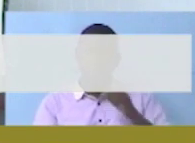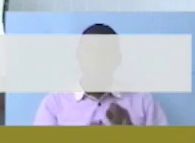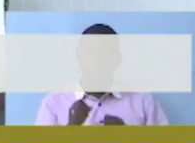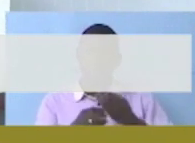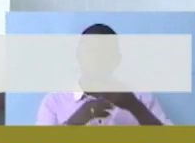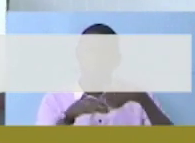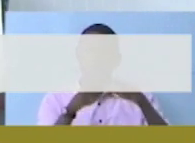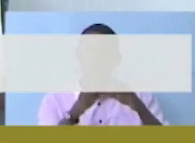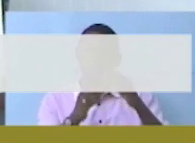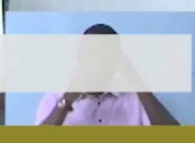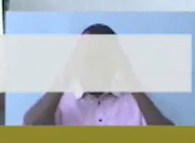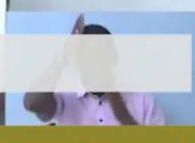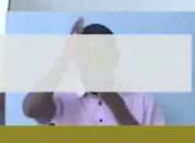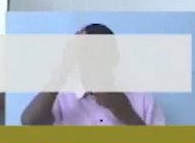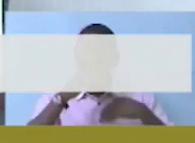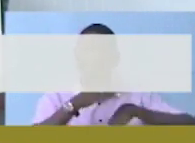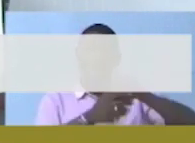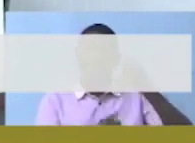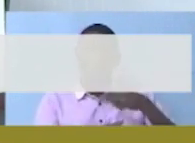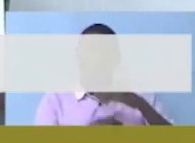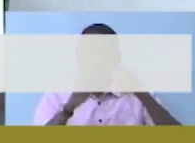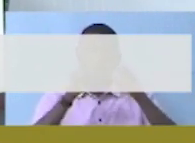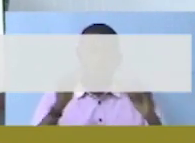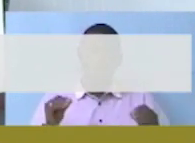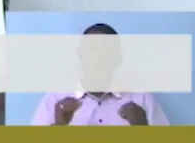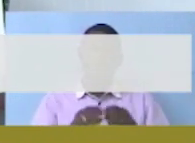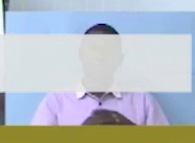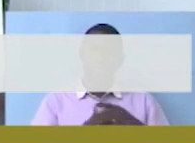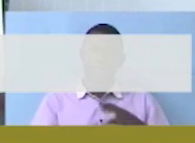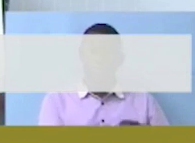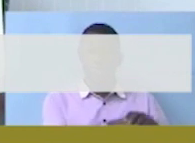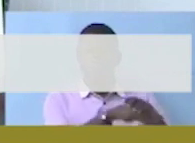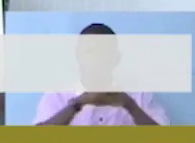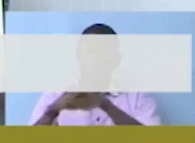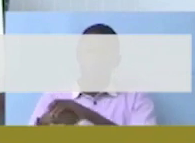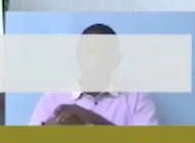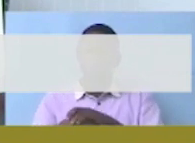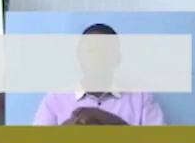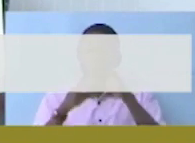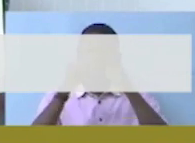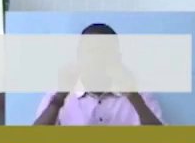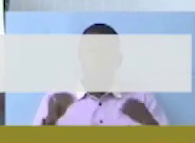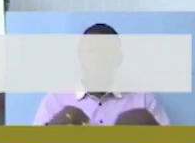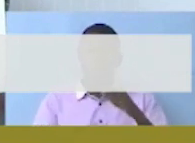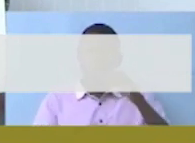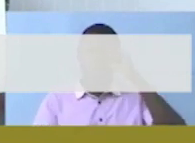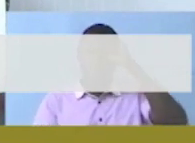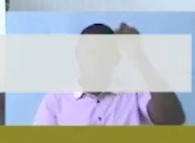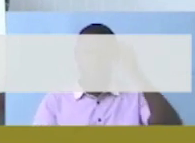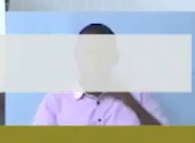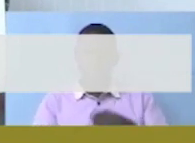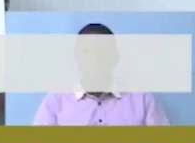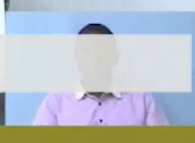soldari ci office bi. Excuse me. Then they escorted me to the office of the president. Lay ma yobbu ci office president bi. Fortunately